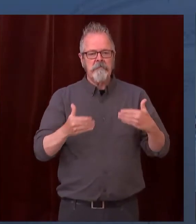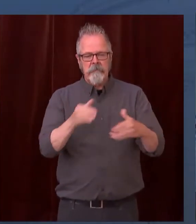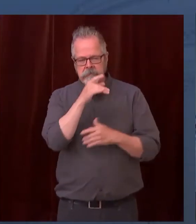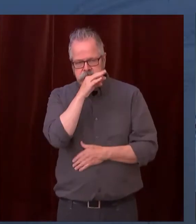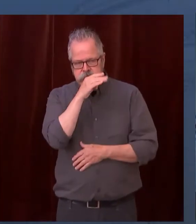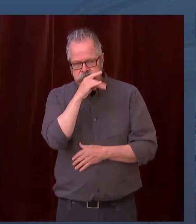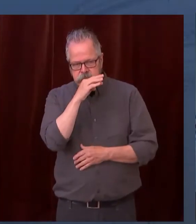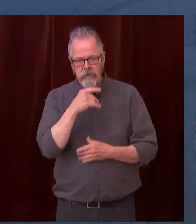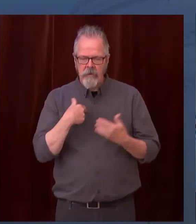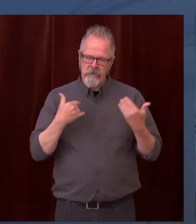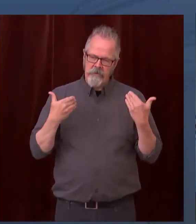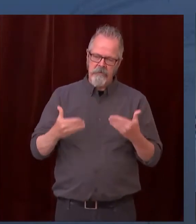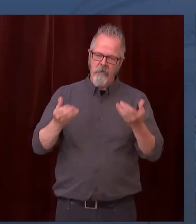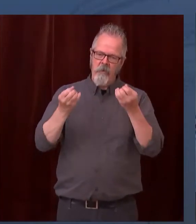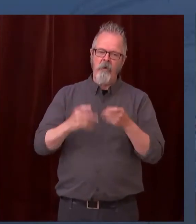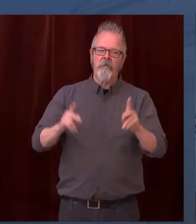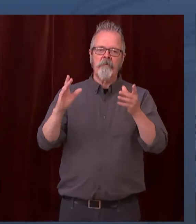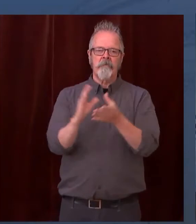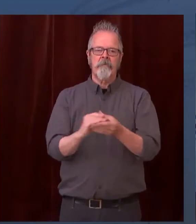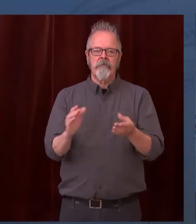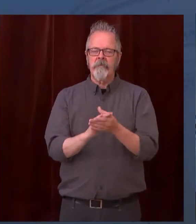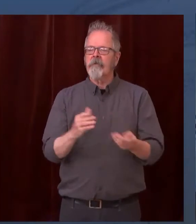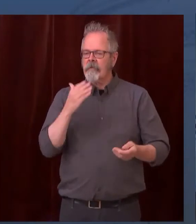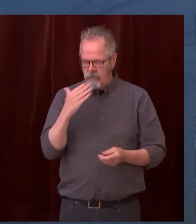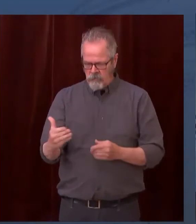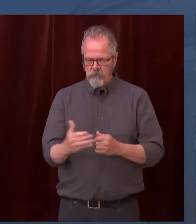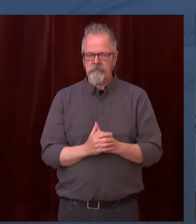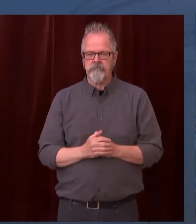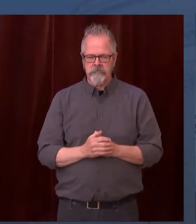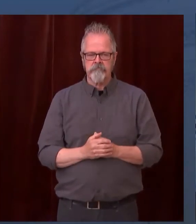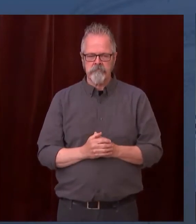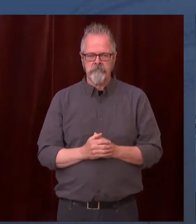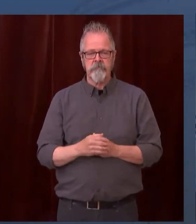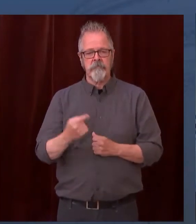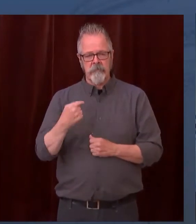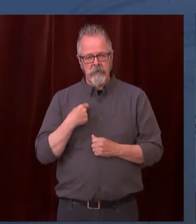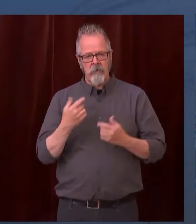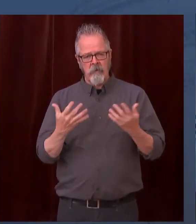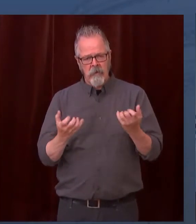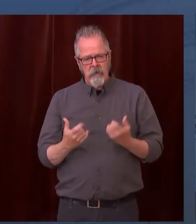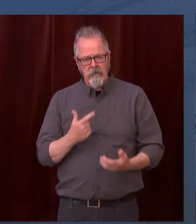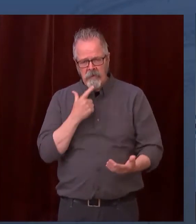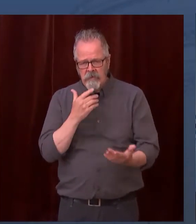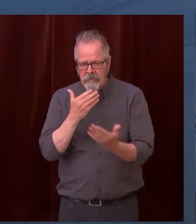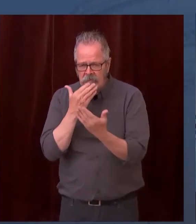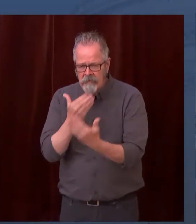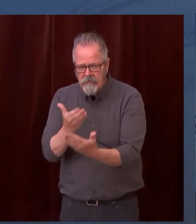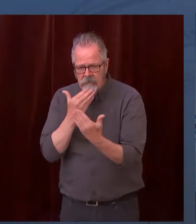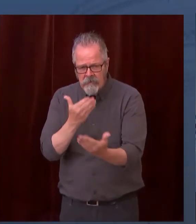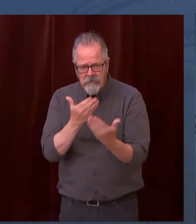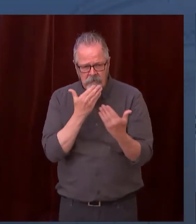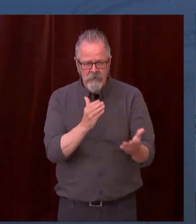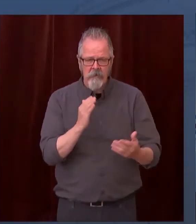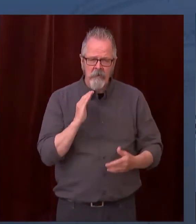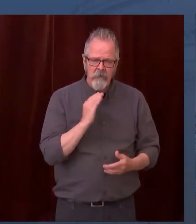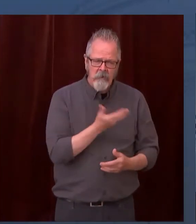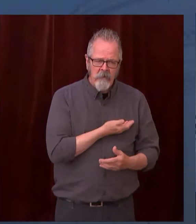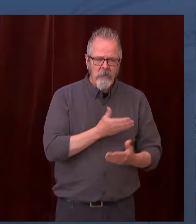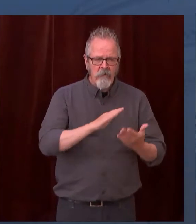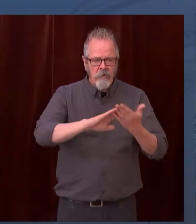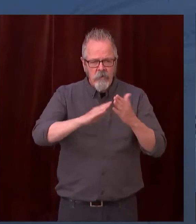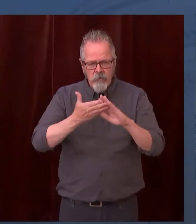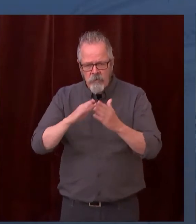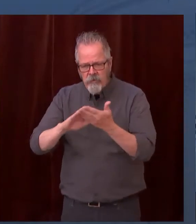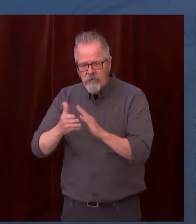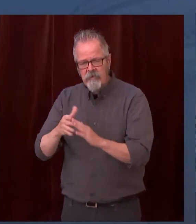I do want to give a huge thanks to all of the collaborative work in our community. I want to tell you all of the agencies